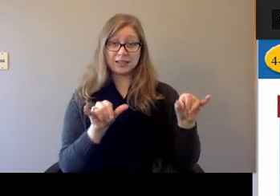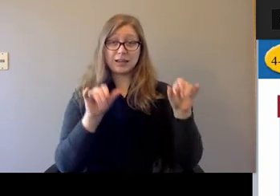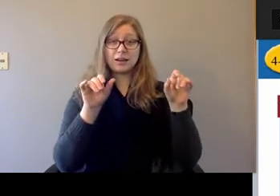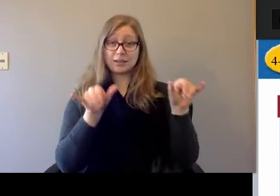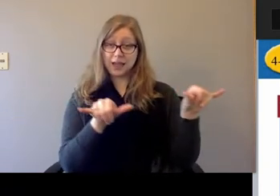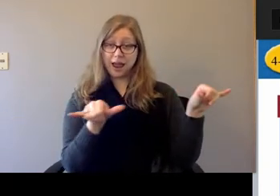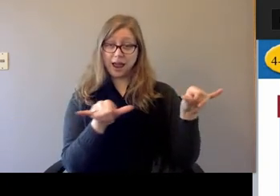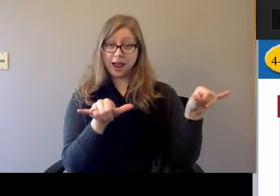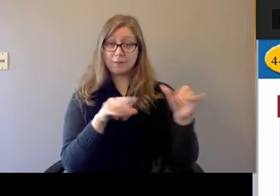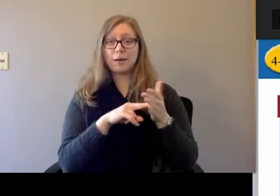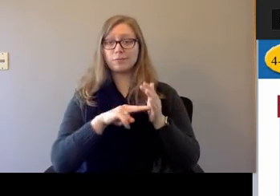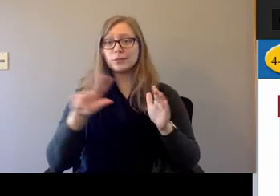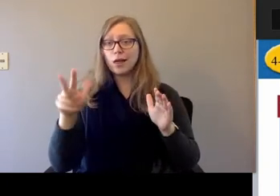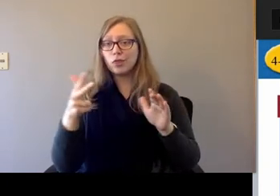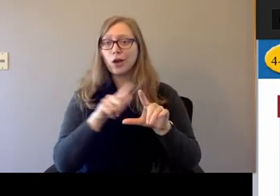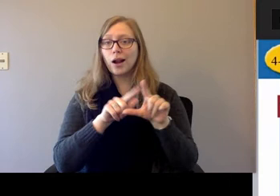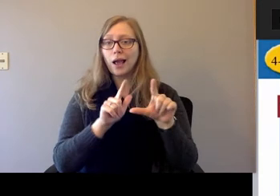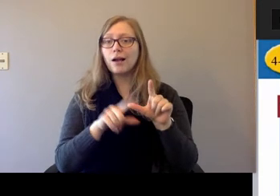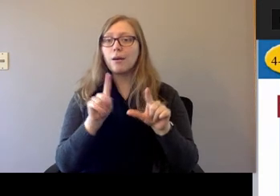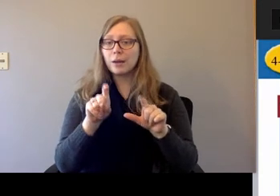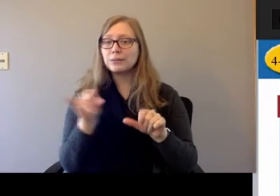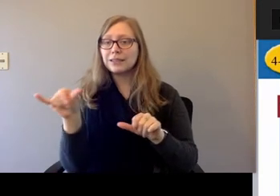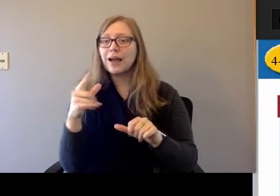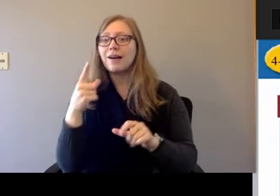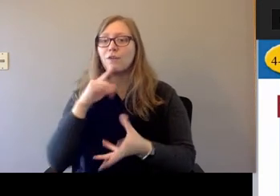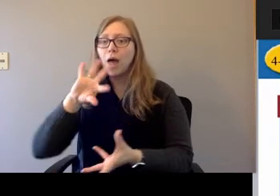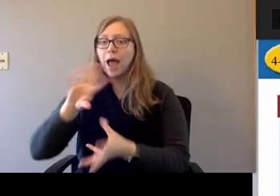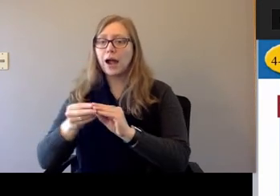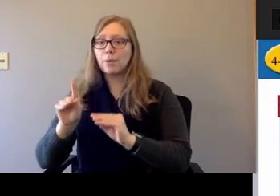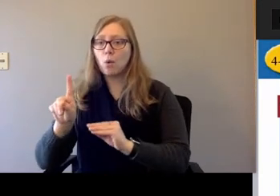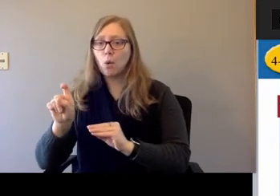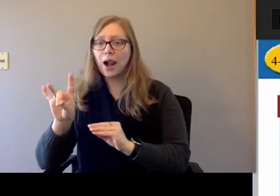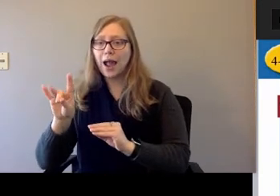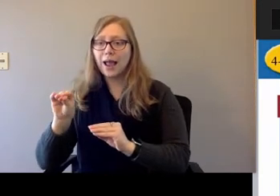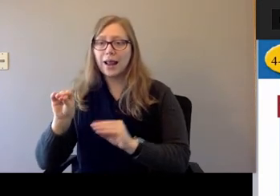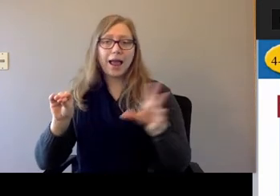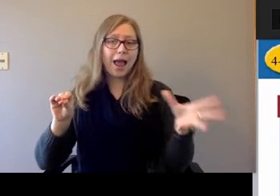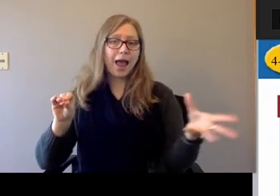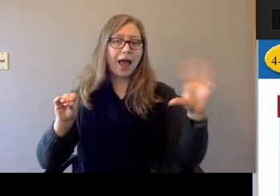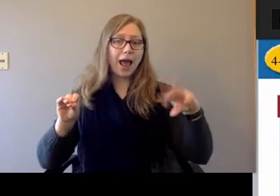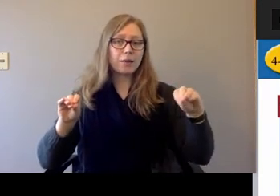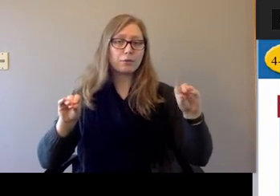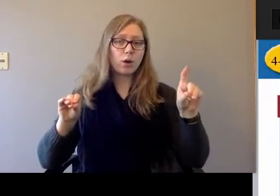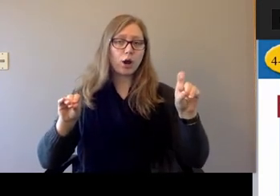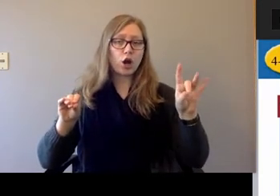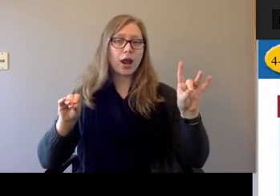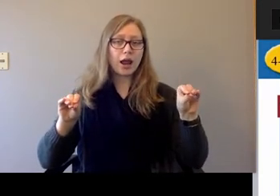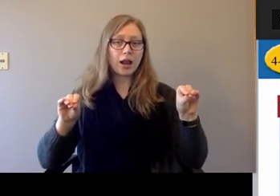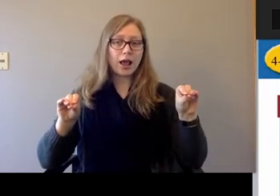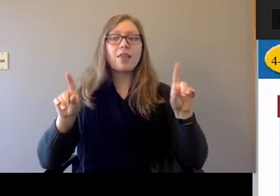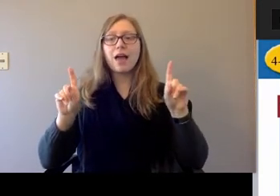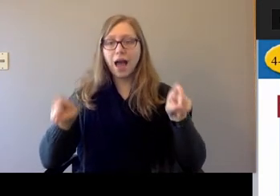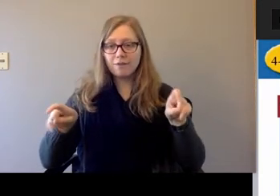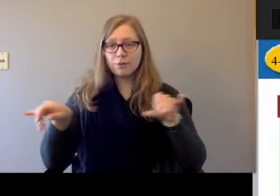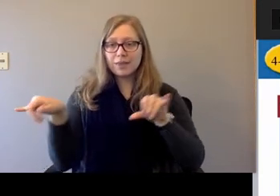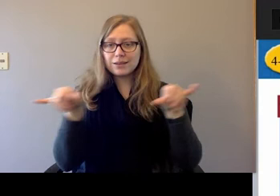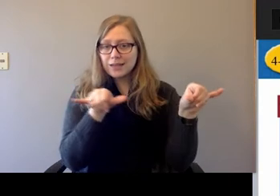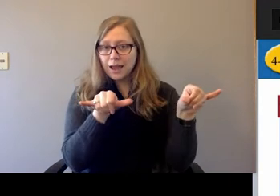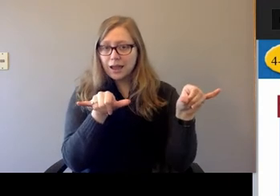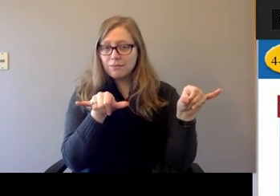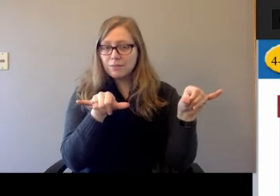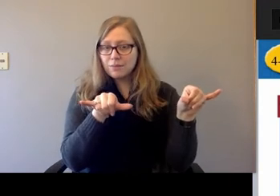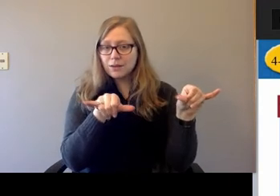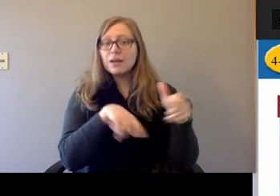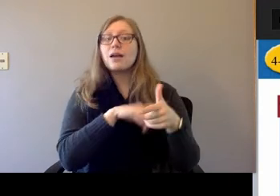also the same. And if I look at that, well, then we have the angle side angle relationship. So